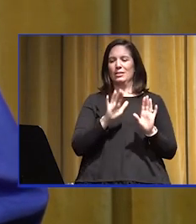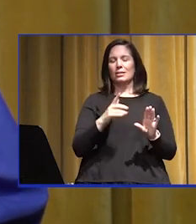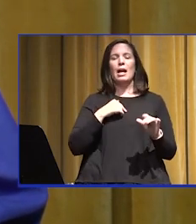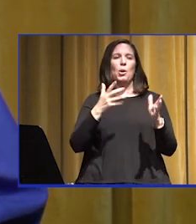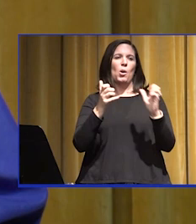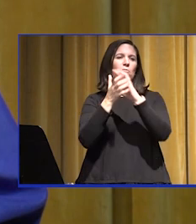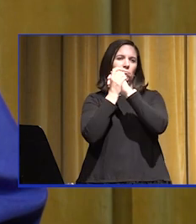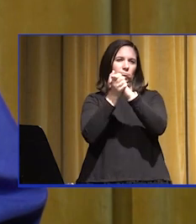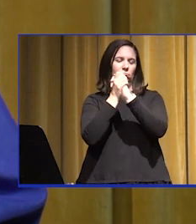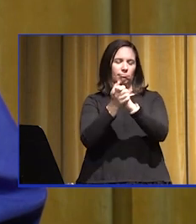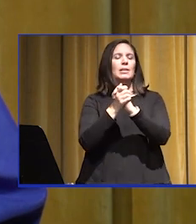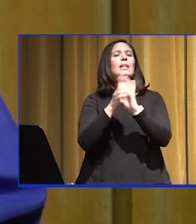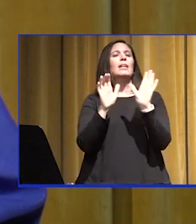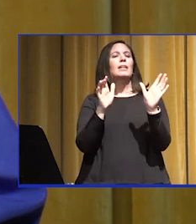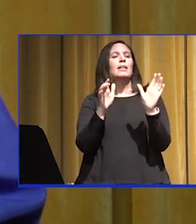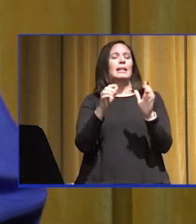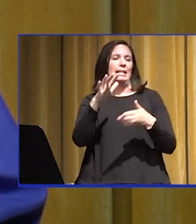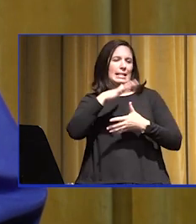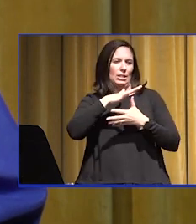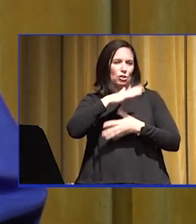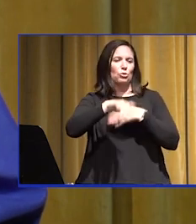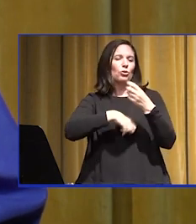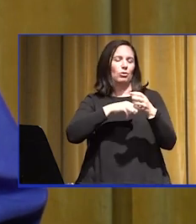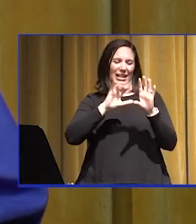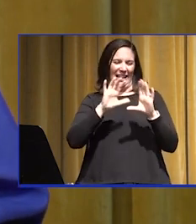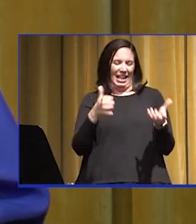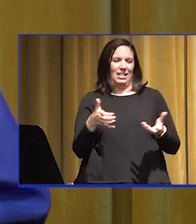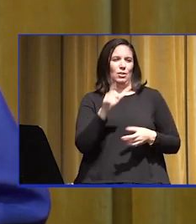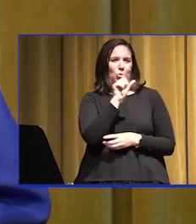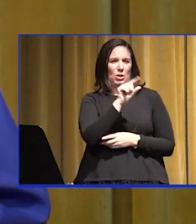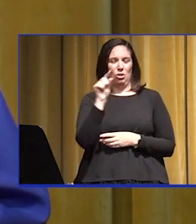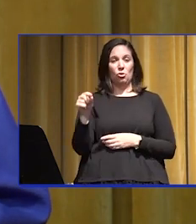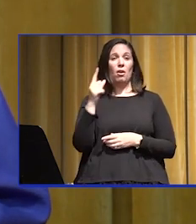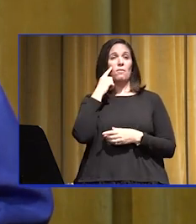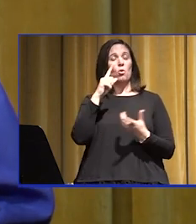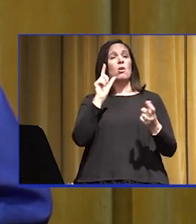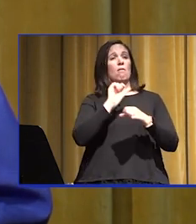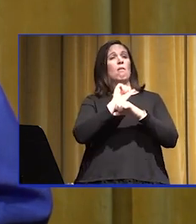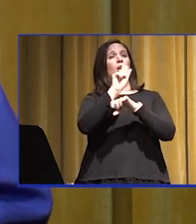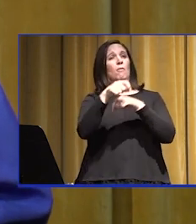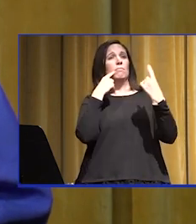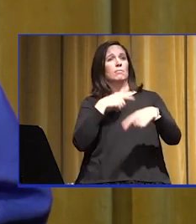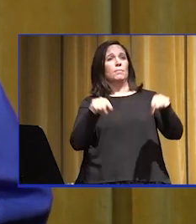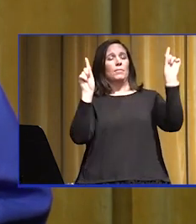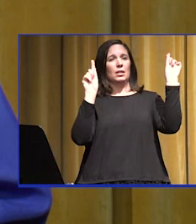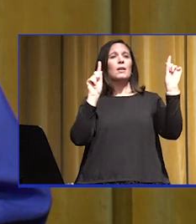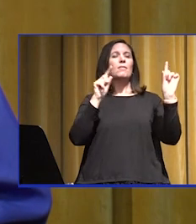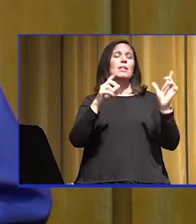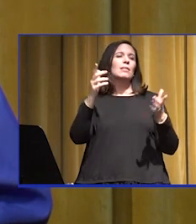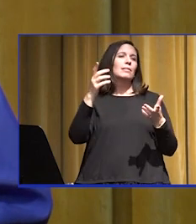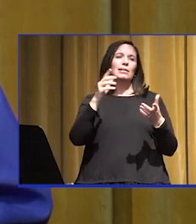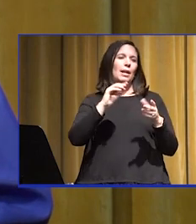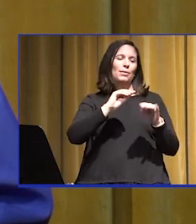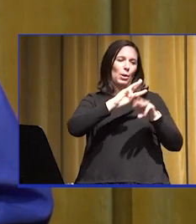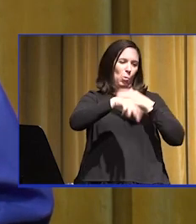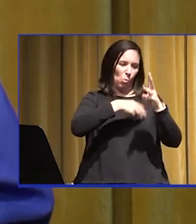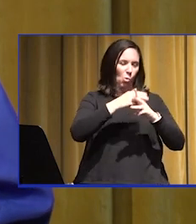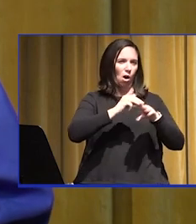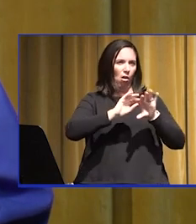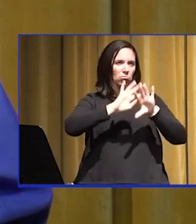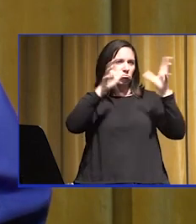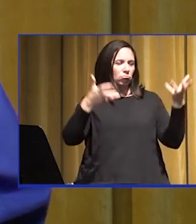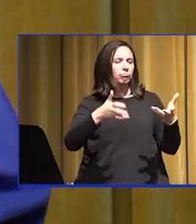would like to congratulate the senior class of 2020 for overcoming a global pandemic and coming together to celebrate this milestone in our